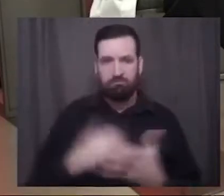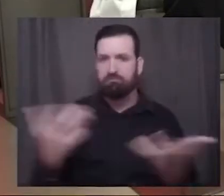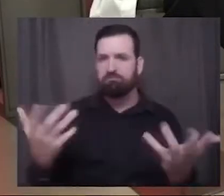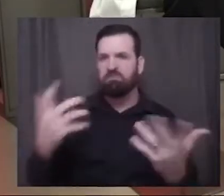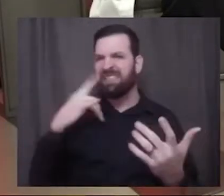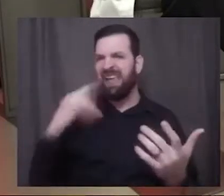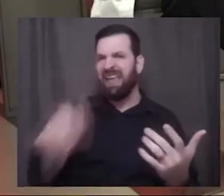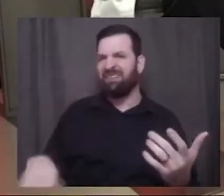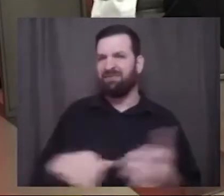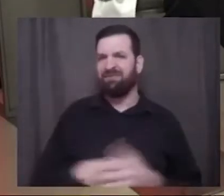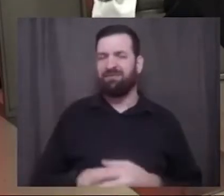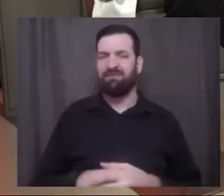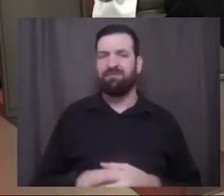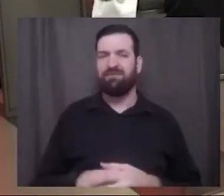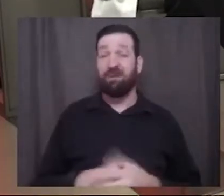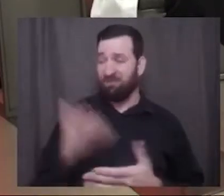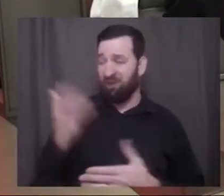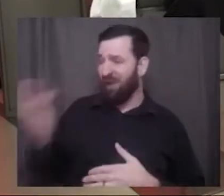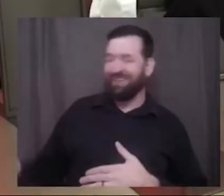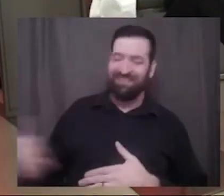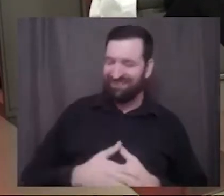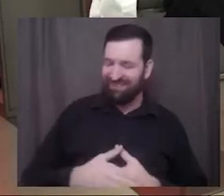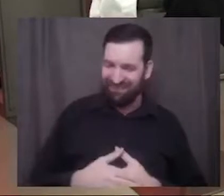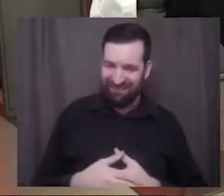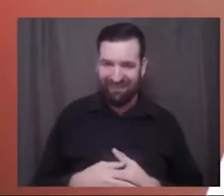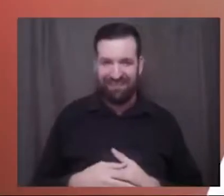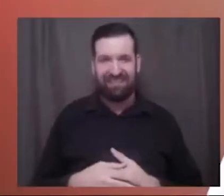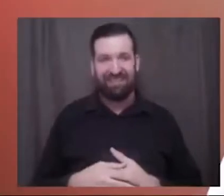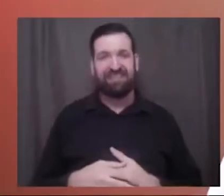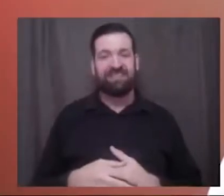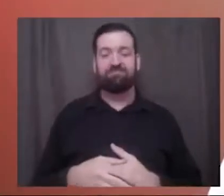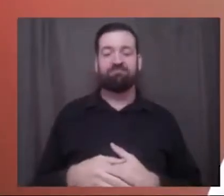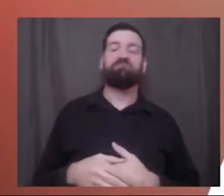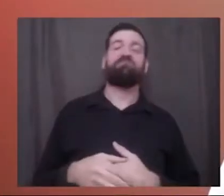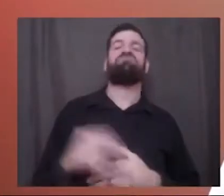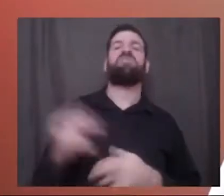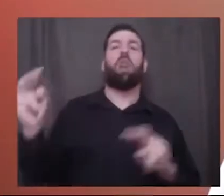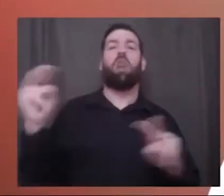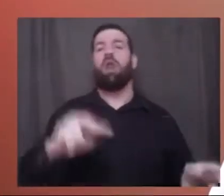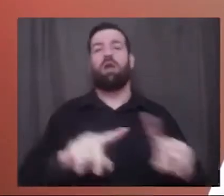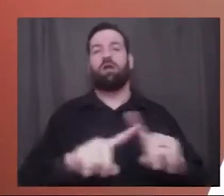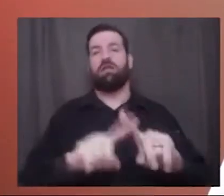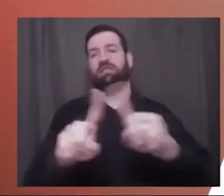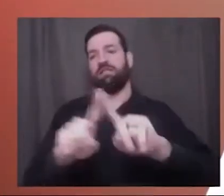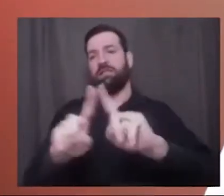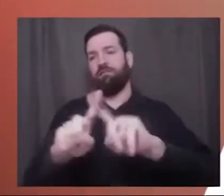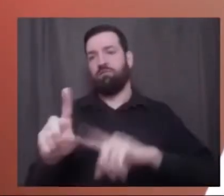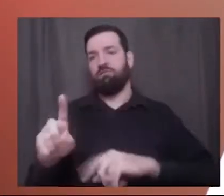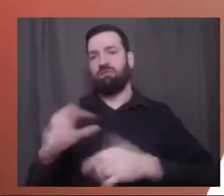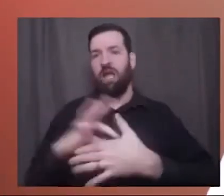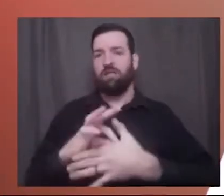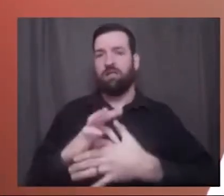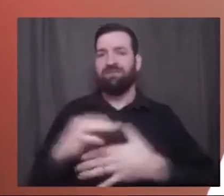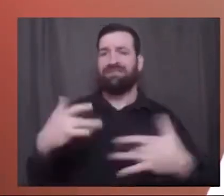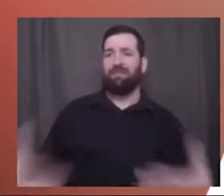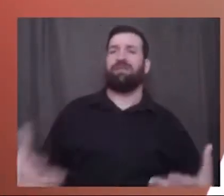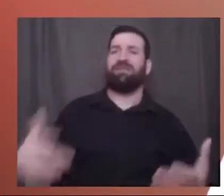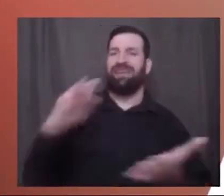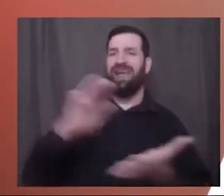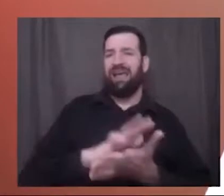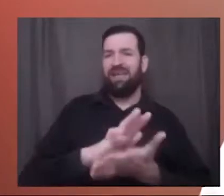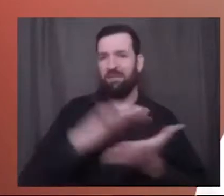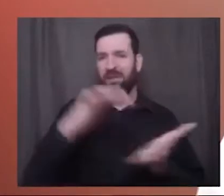talking about, first? you can go ahead. So we've looked fat? at different adipose content, and one of the Okay. things that we've studied, and it's usually more academic because it is true